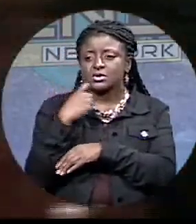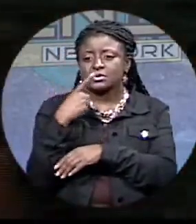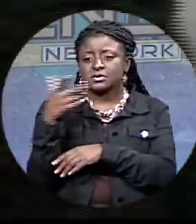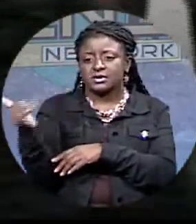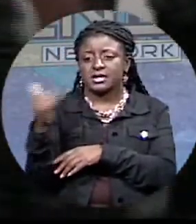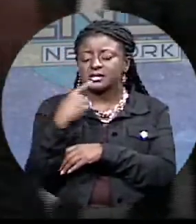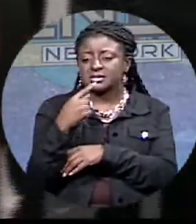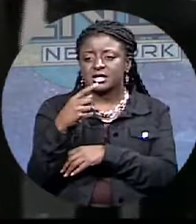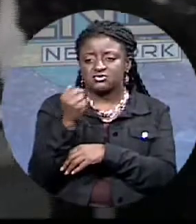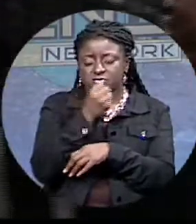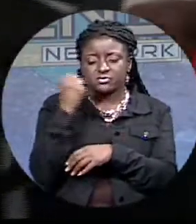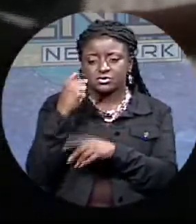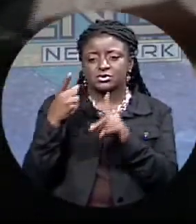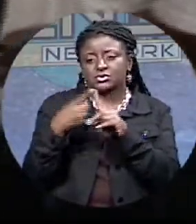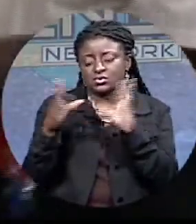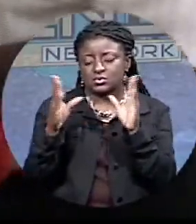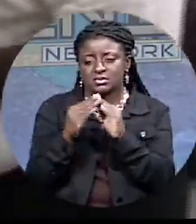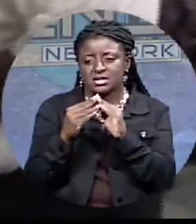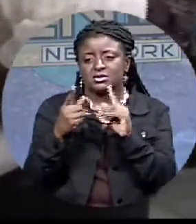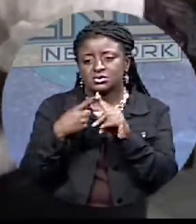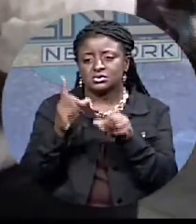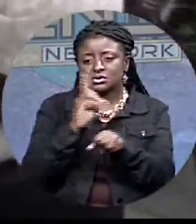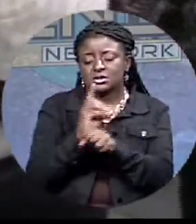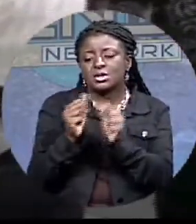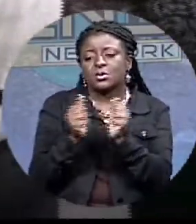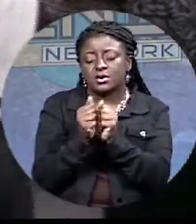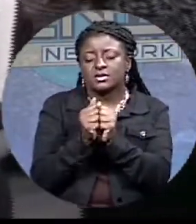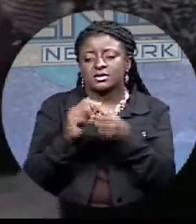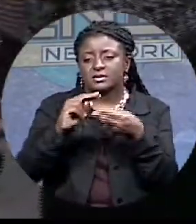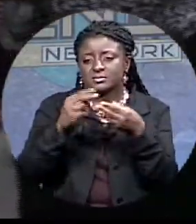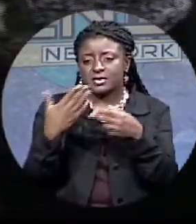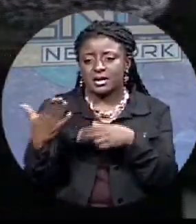refuses to meet to have this matter resolved. Yesterday, the education minister